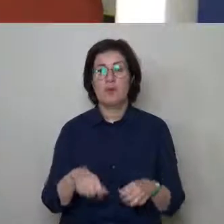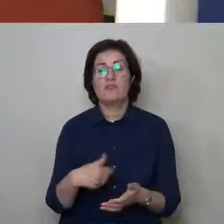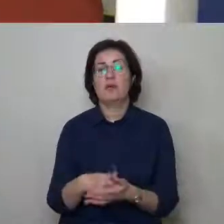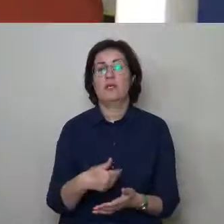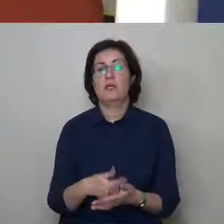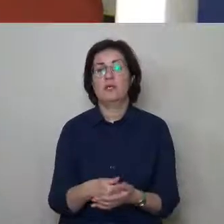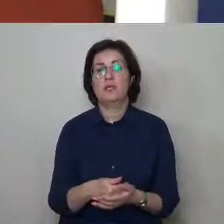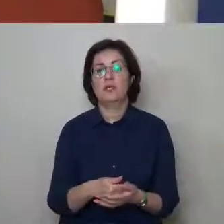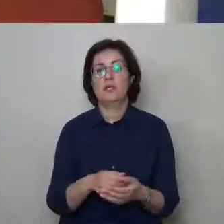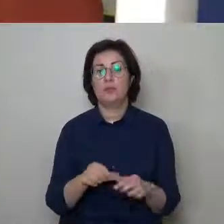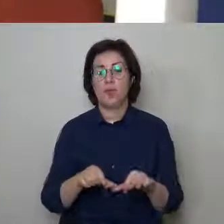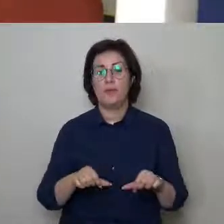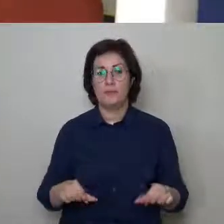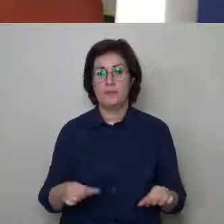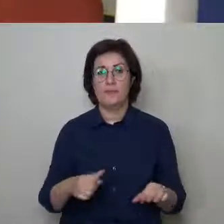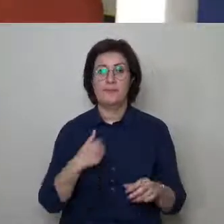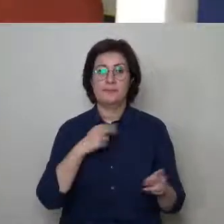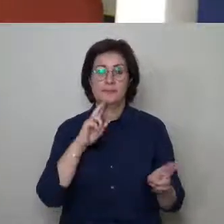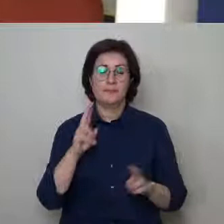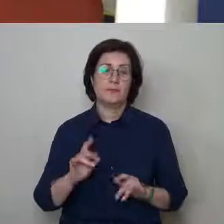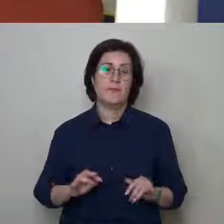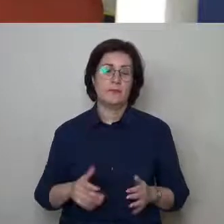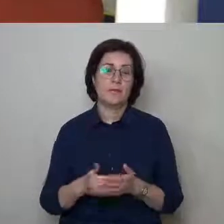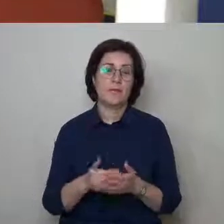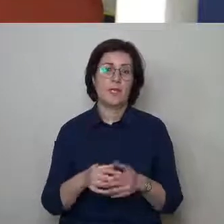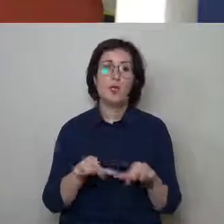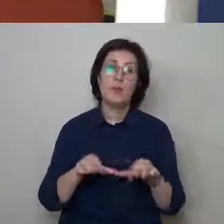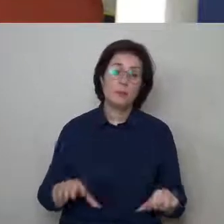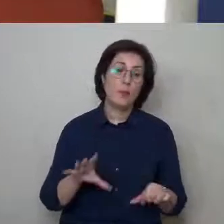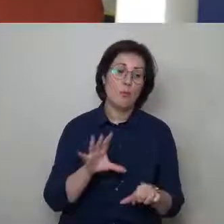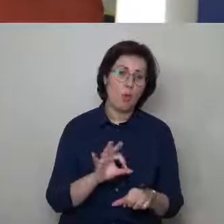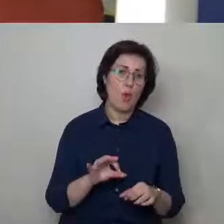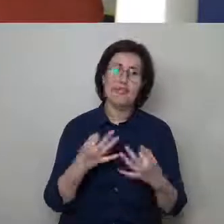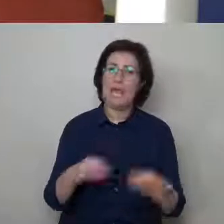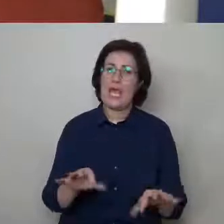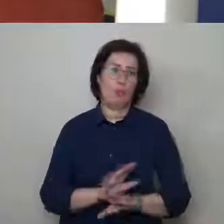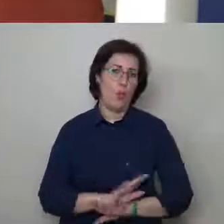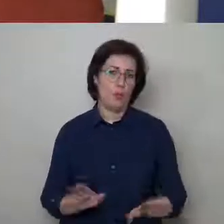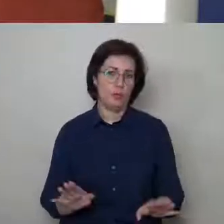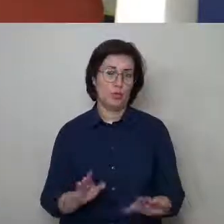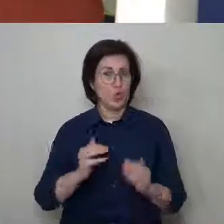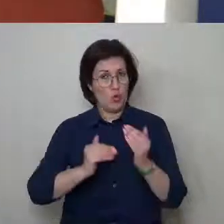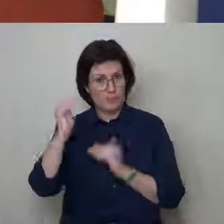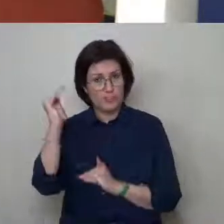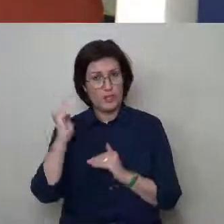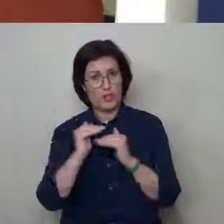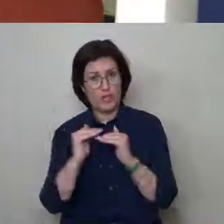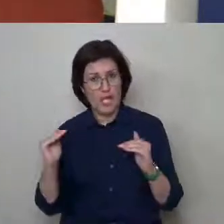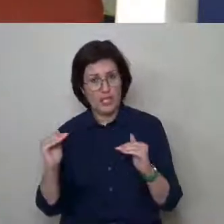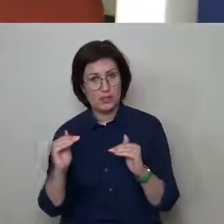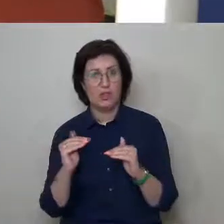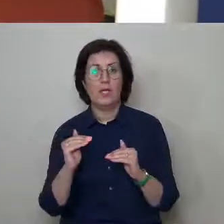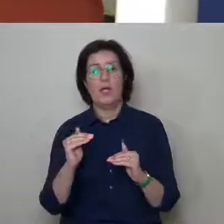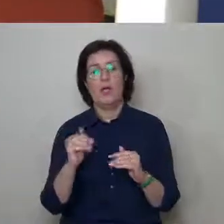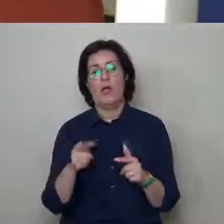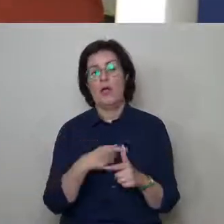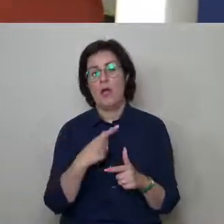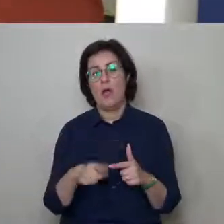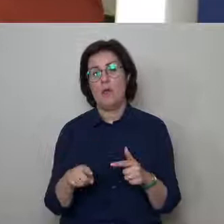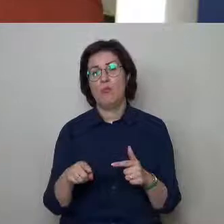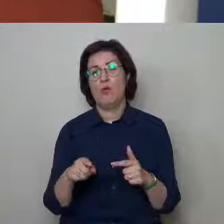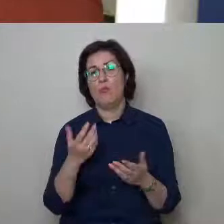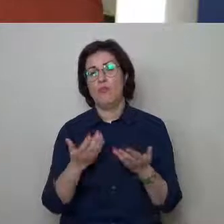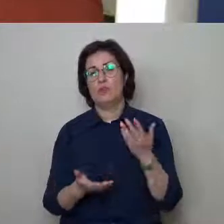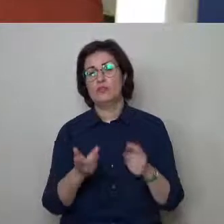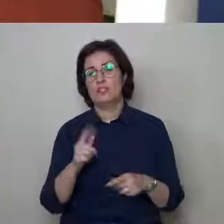about violation of the journalist's rights. There we would challenge the actions of the commission, for example, to a higher